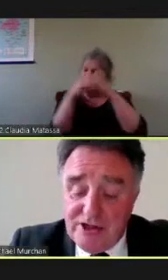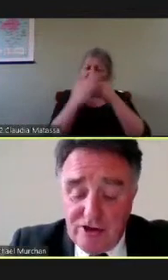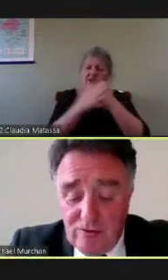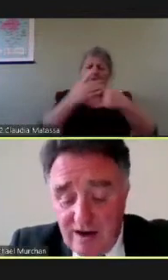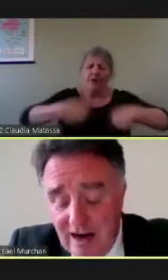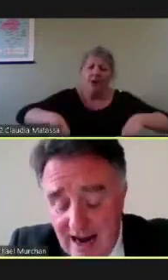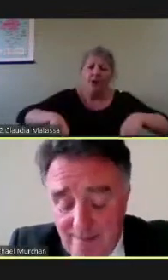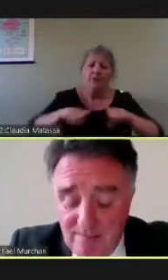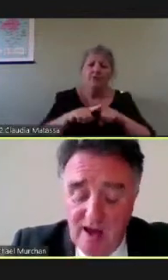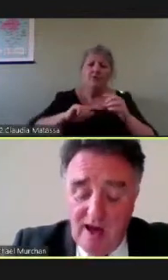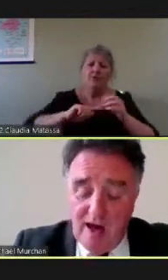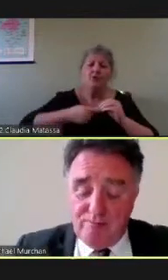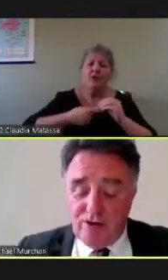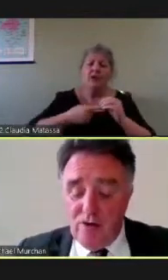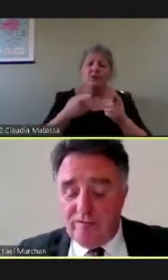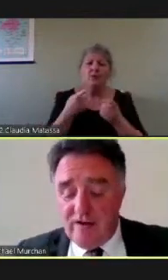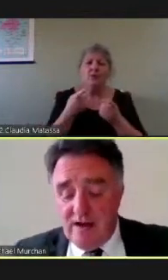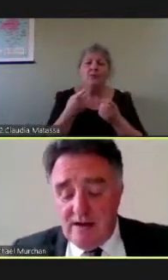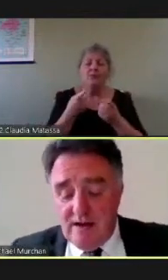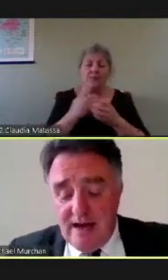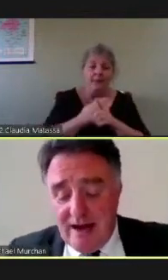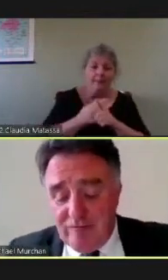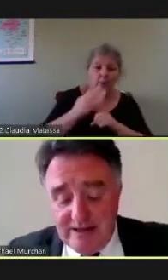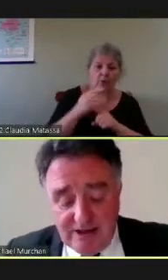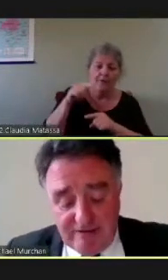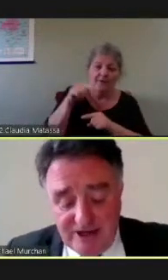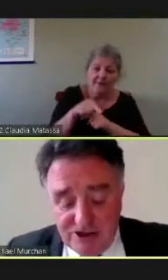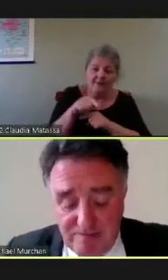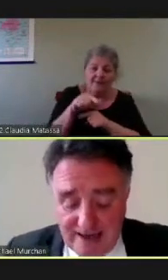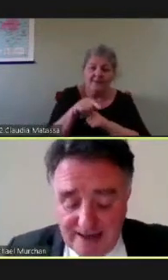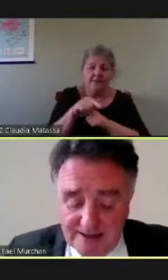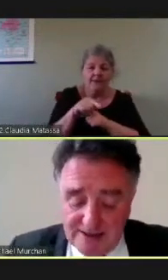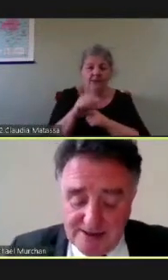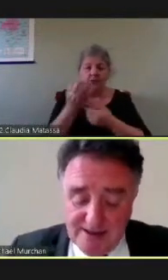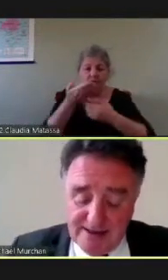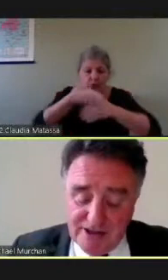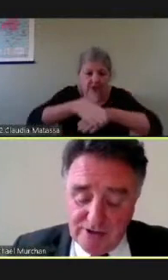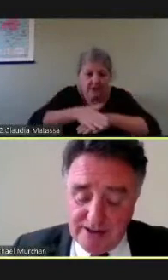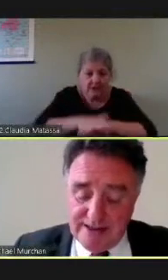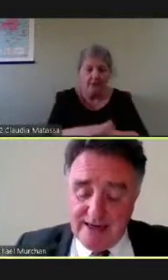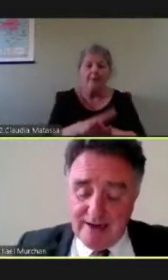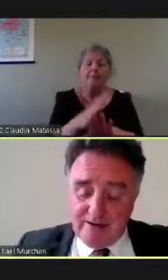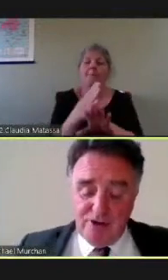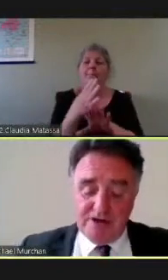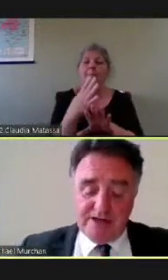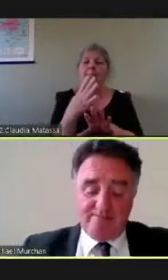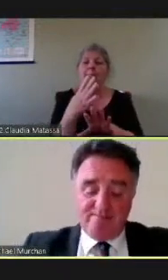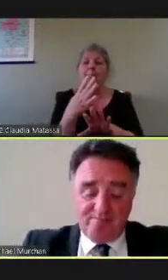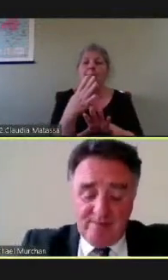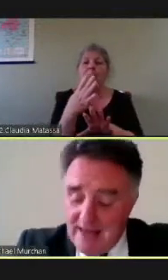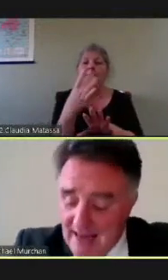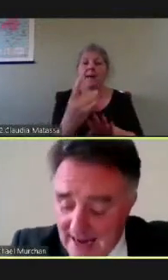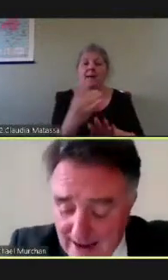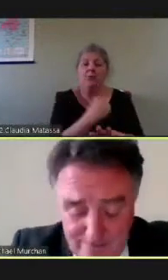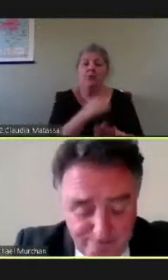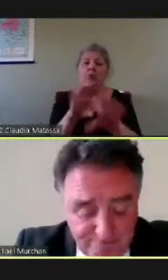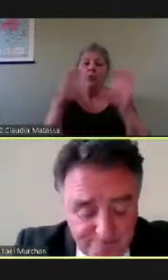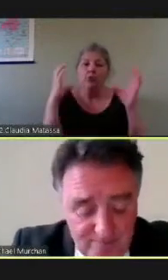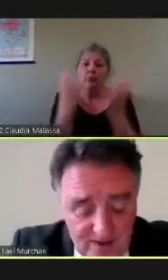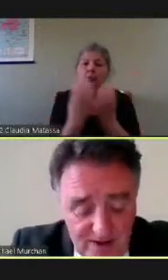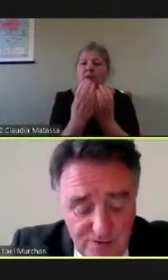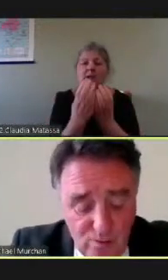in trying to improve reintegration back into the community.